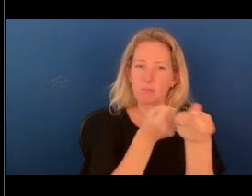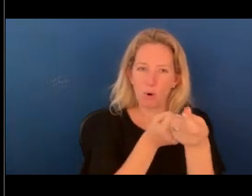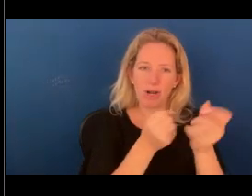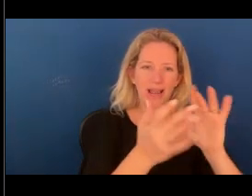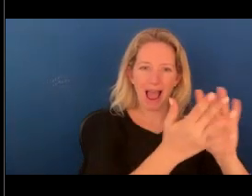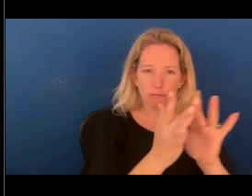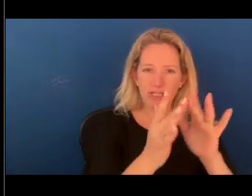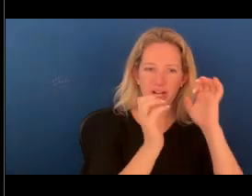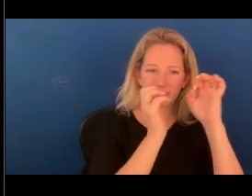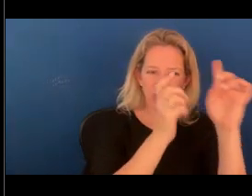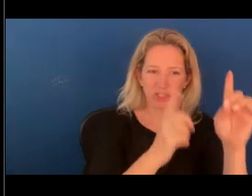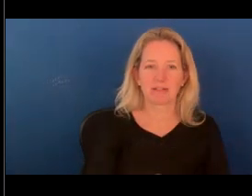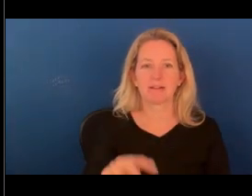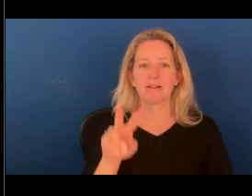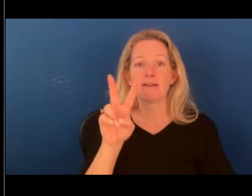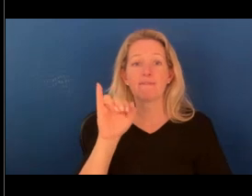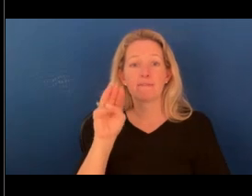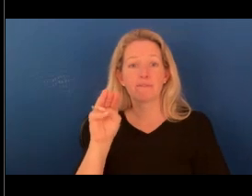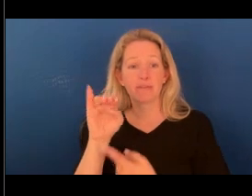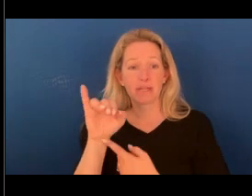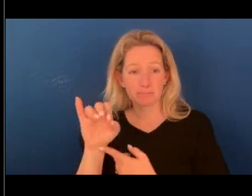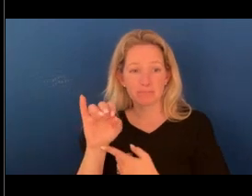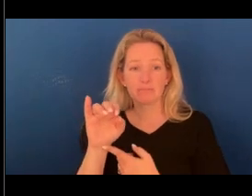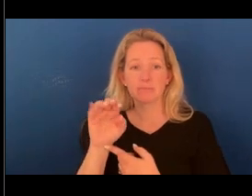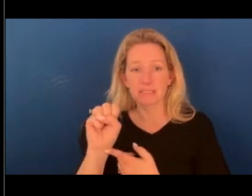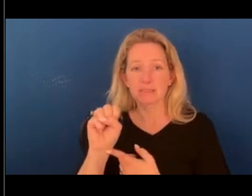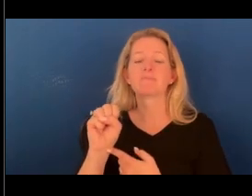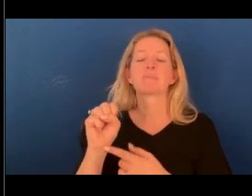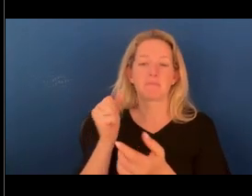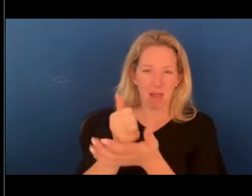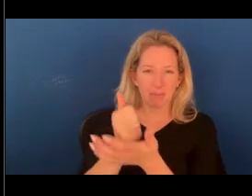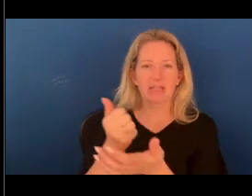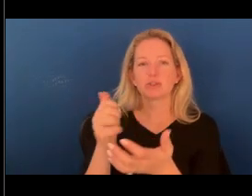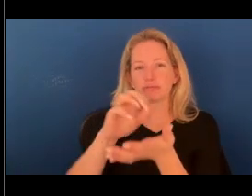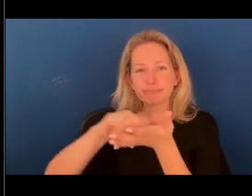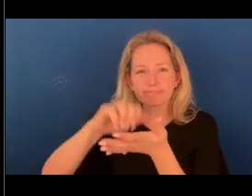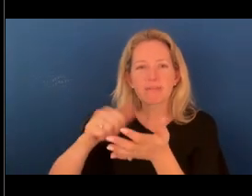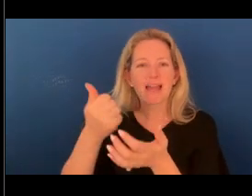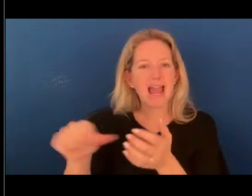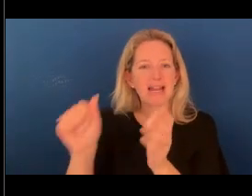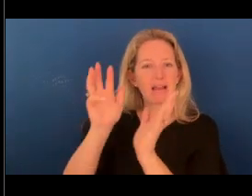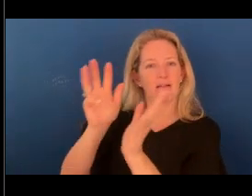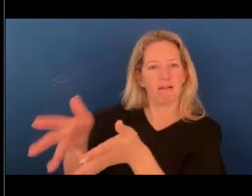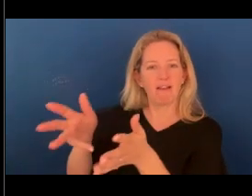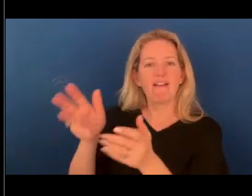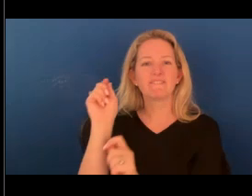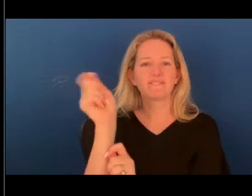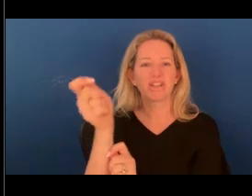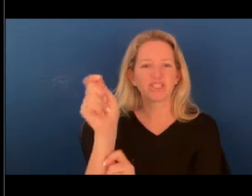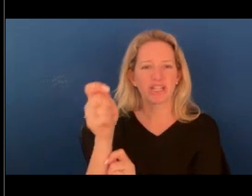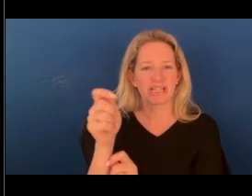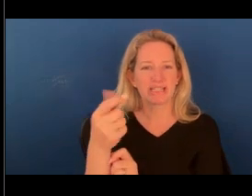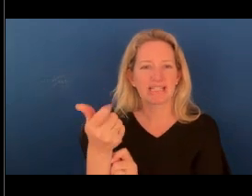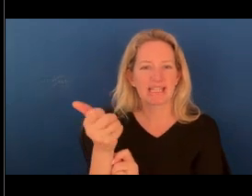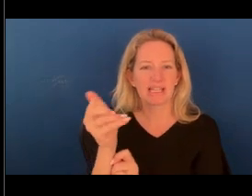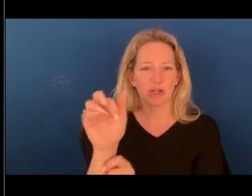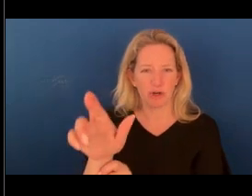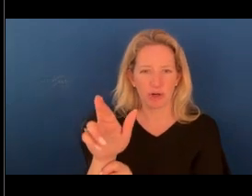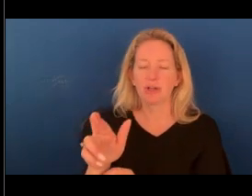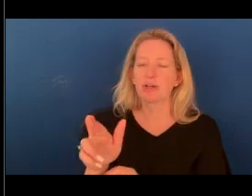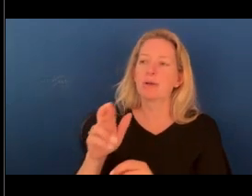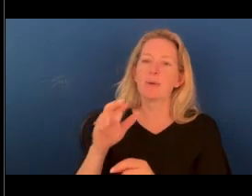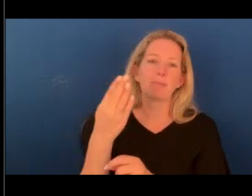And VIMS is working to reduce the impacts of derelict fishing gear by removing and recycling abandoned blue crab traps from the Chesapeake Bay and